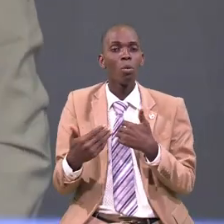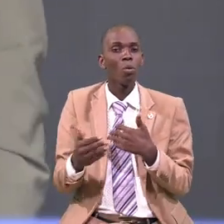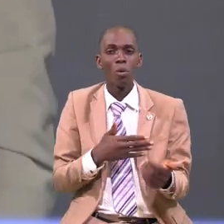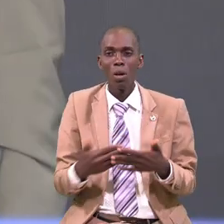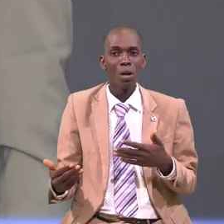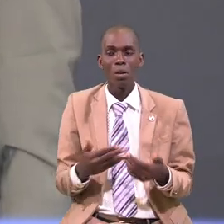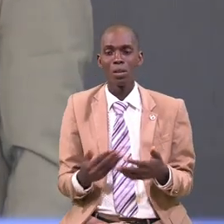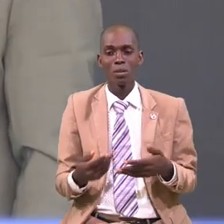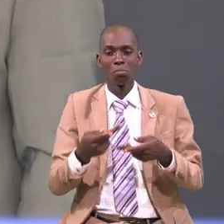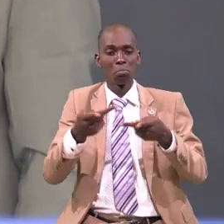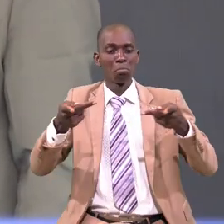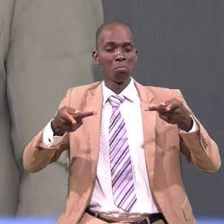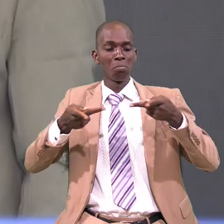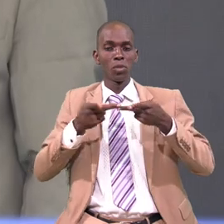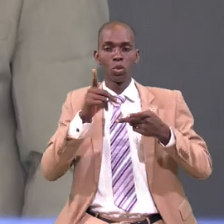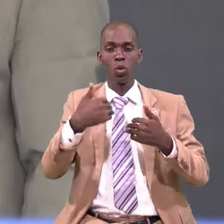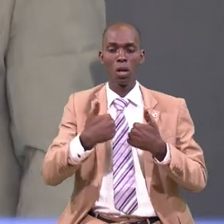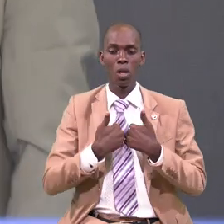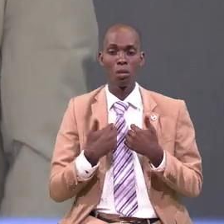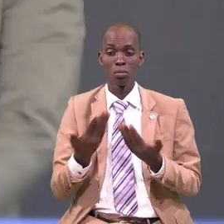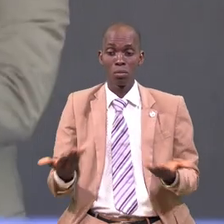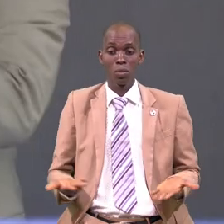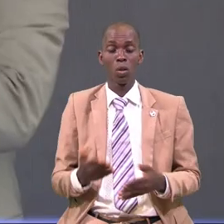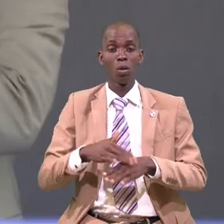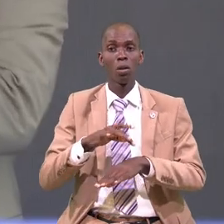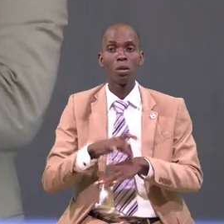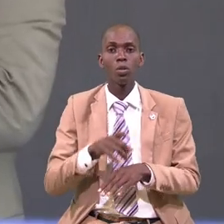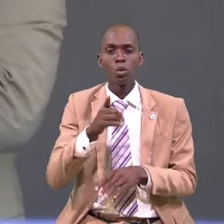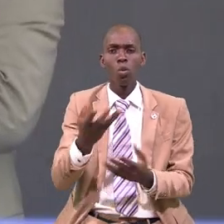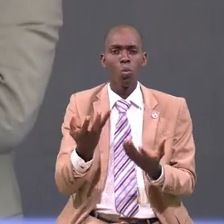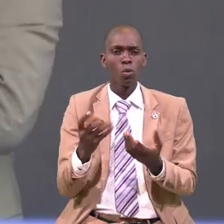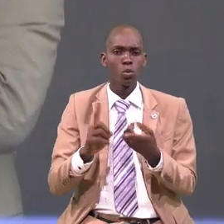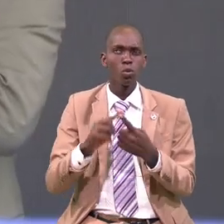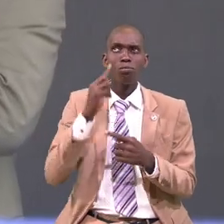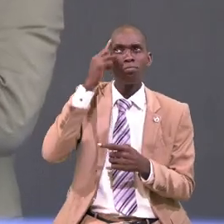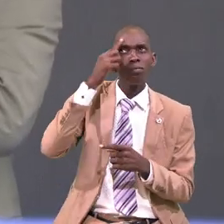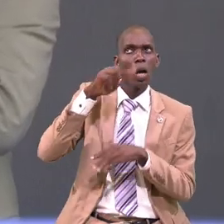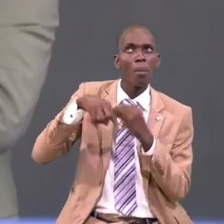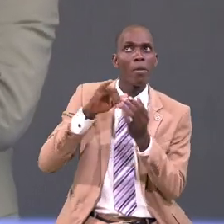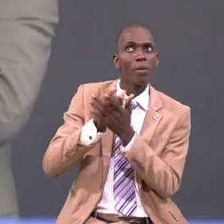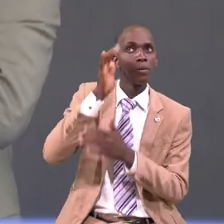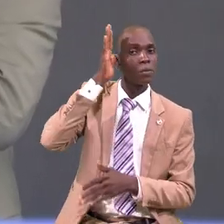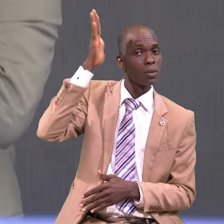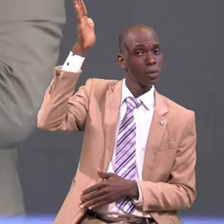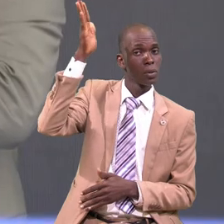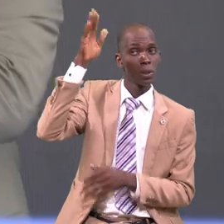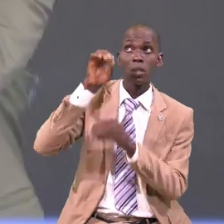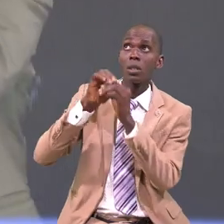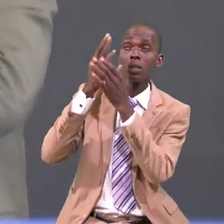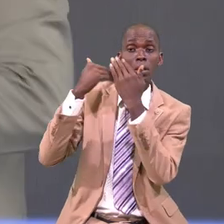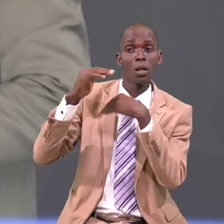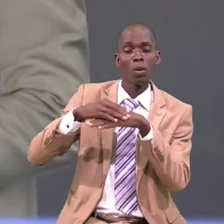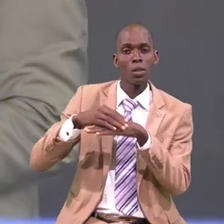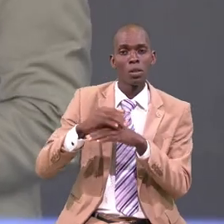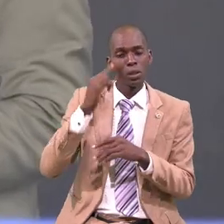you hold on earth. You want to think about the future. About the